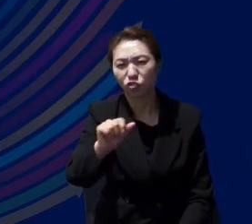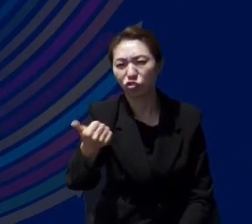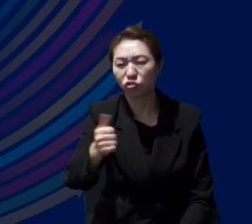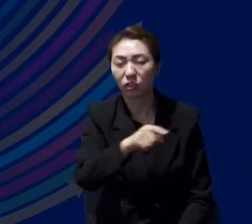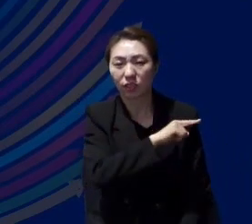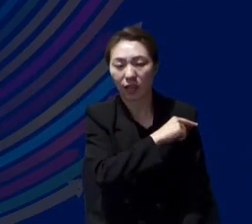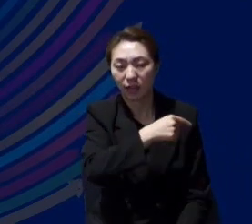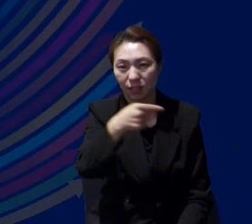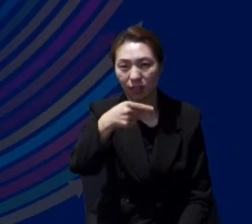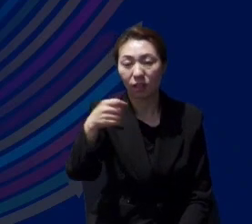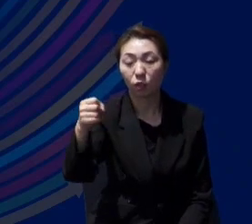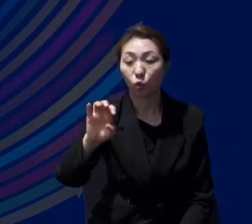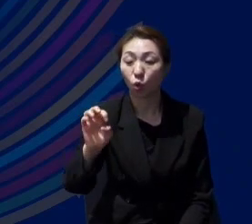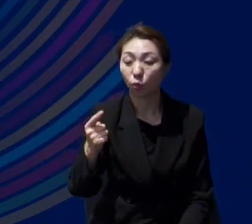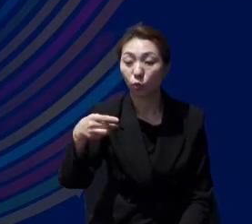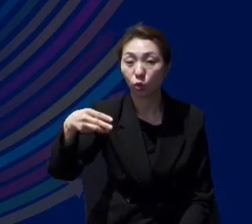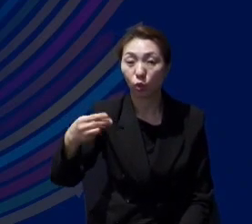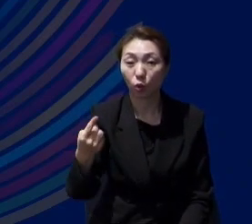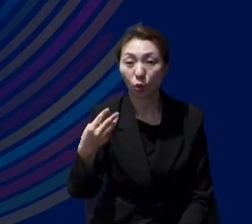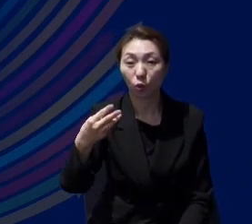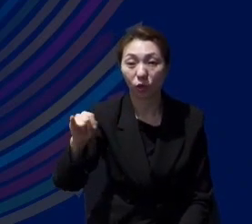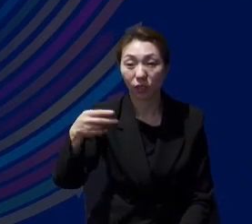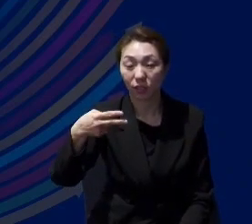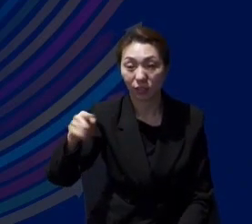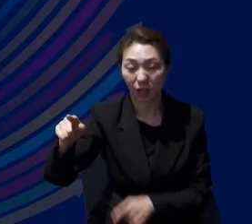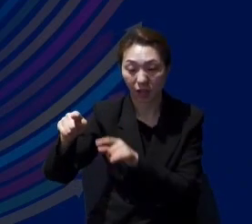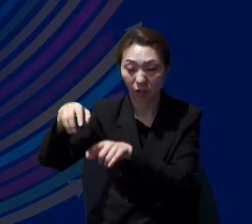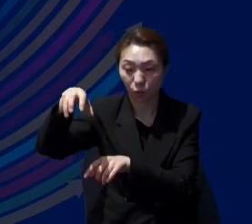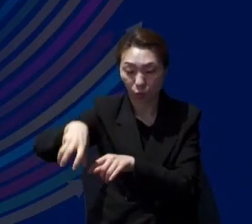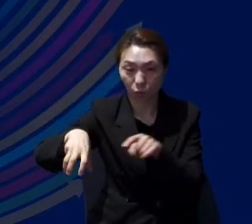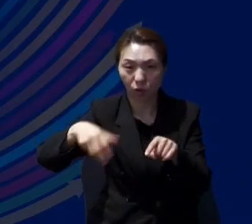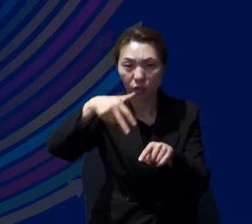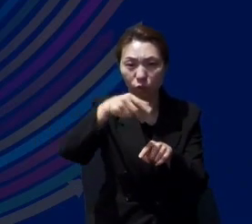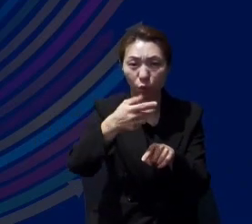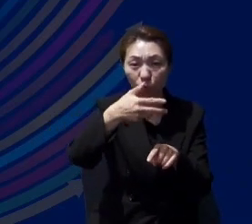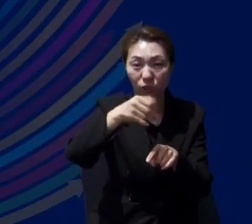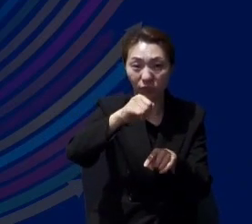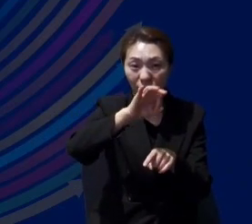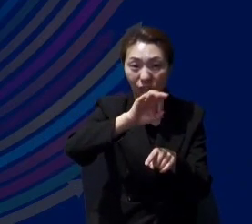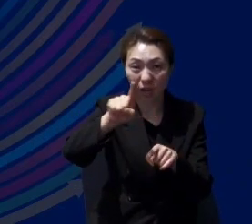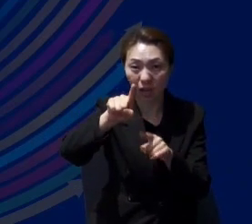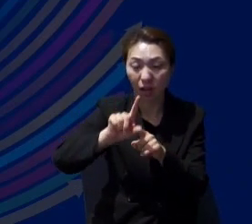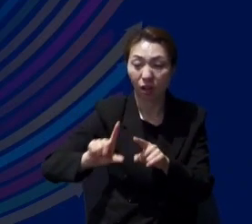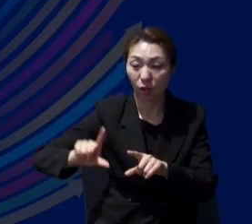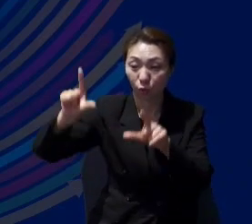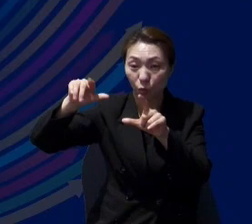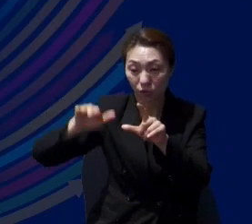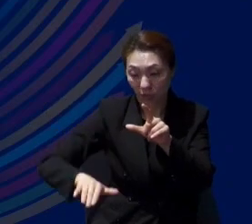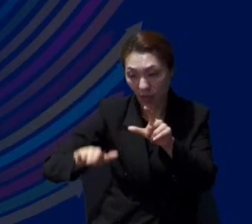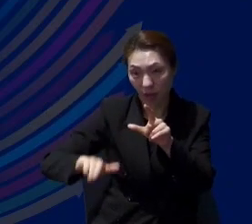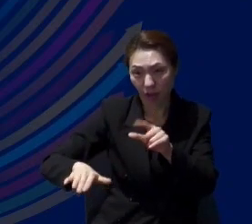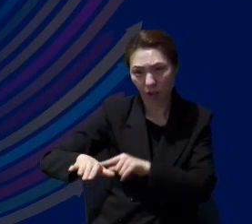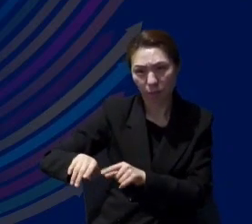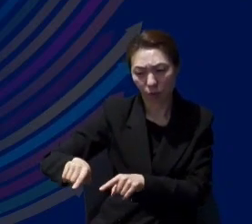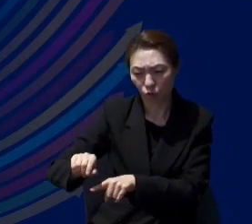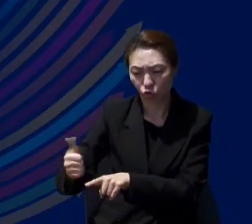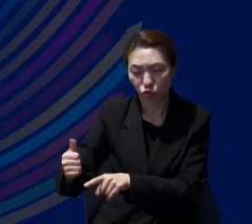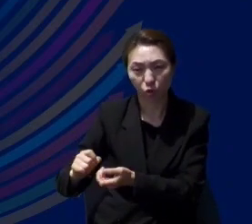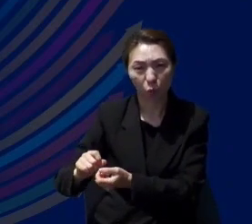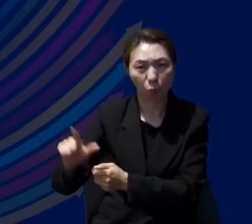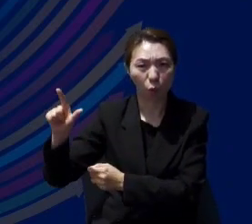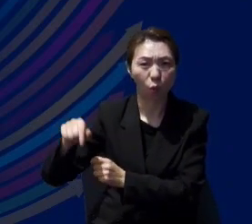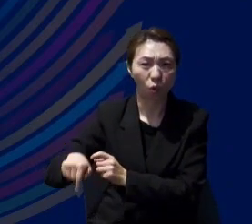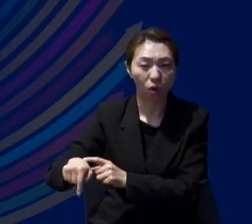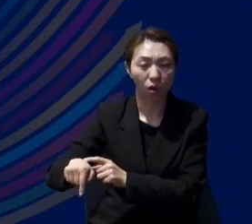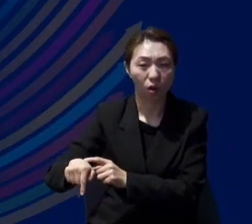Florida and Georgia and other parts of the Southeast. And you can see that that region stands out because it's also a region that other racial and ethnic groups have elevated